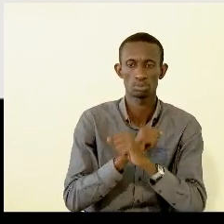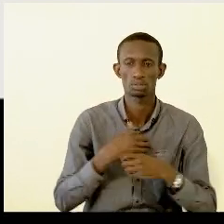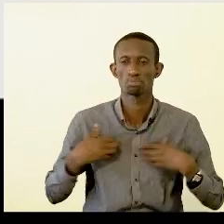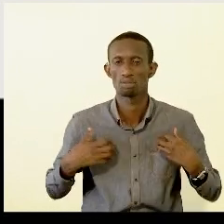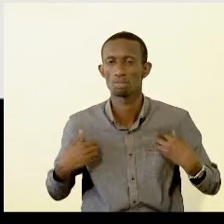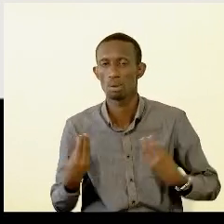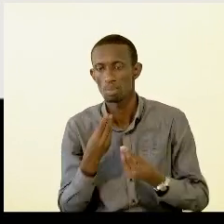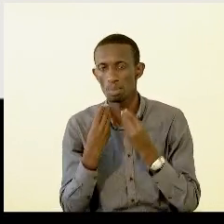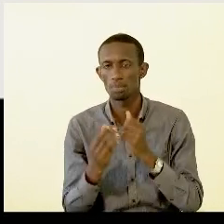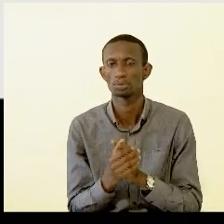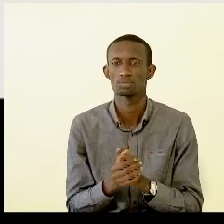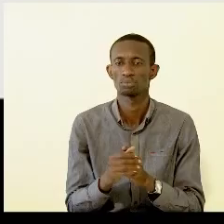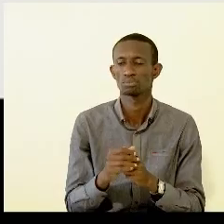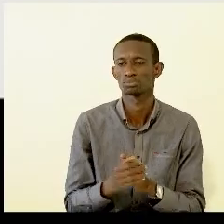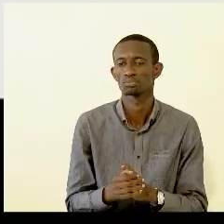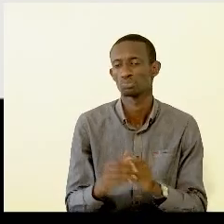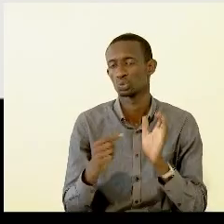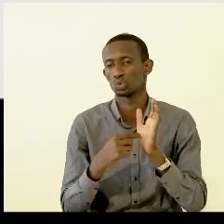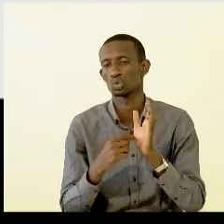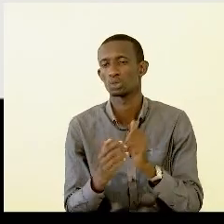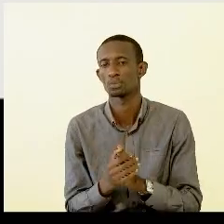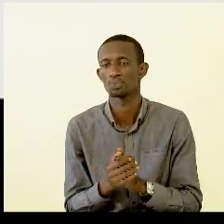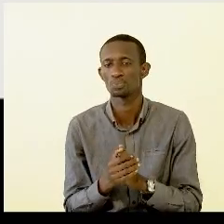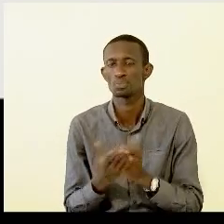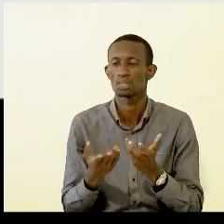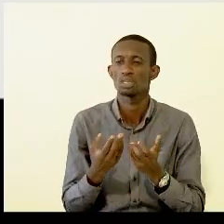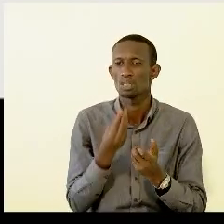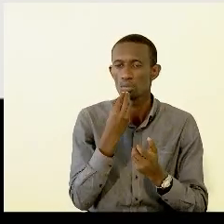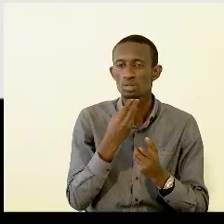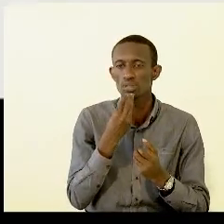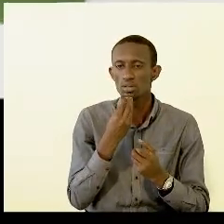them for food, example, herbivores.